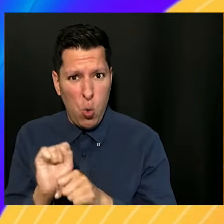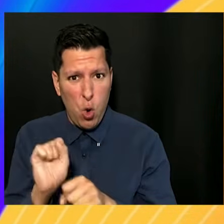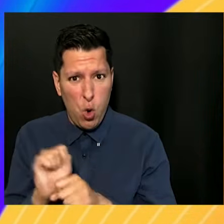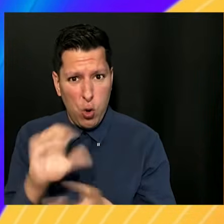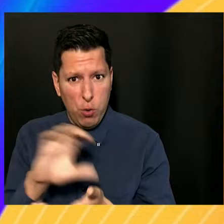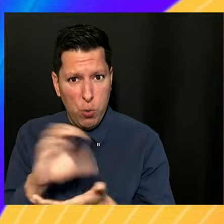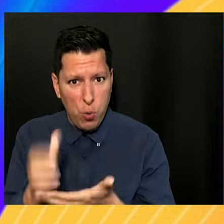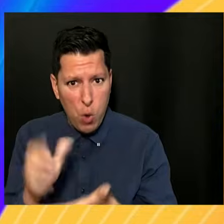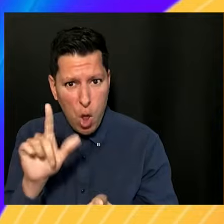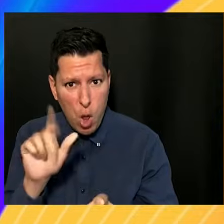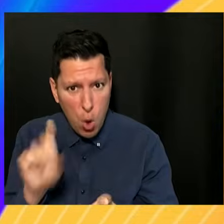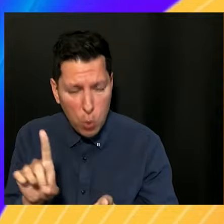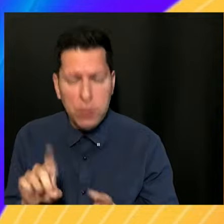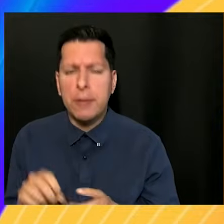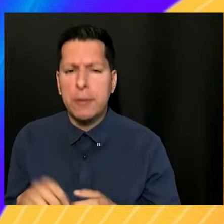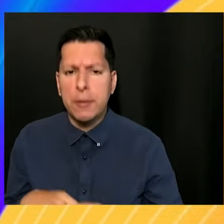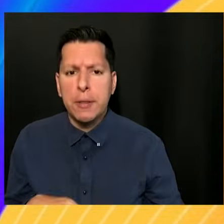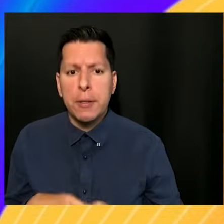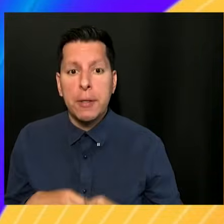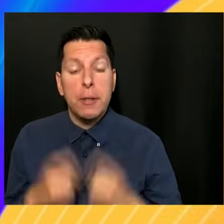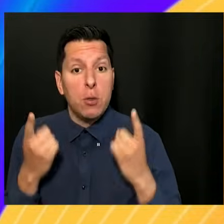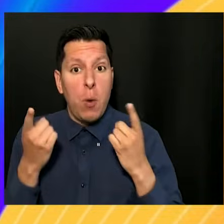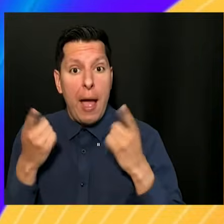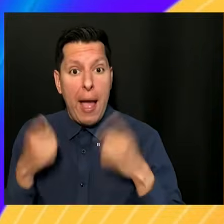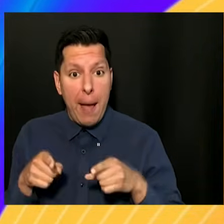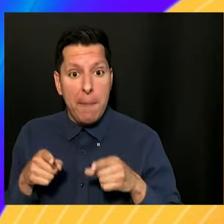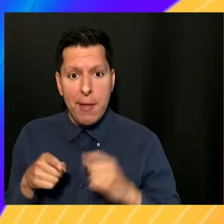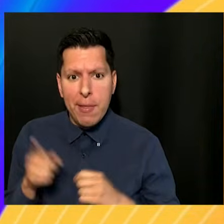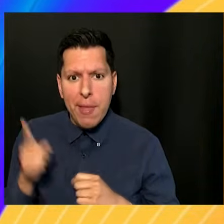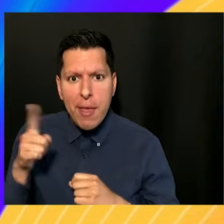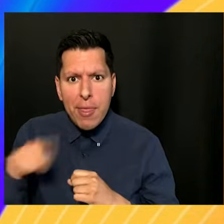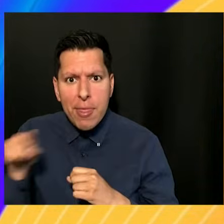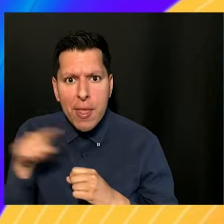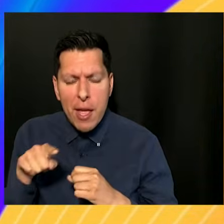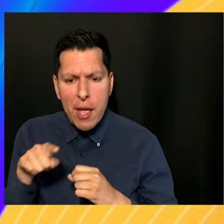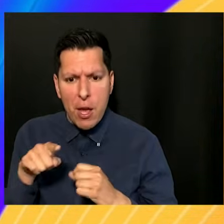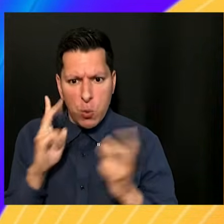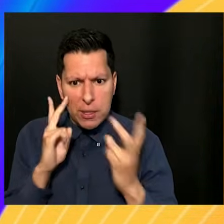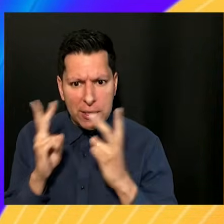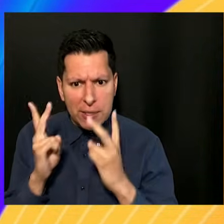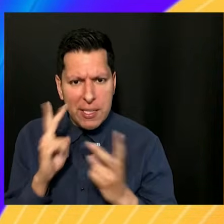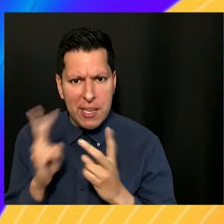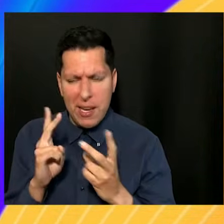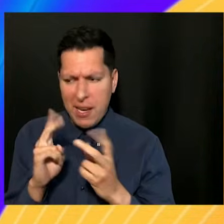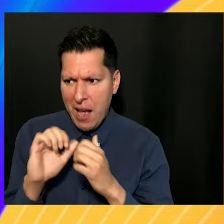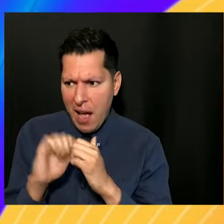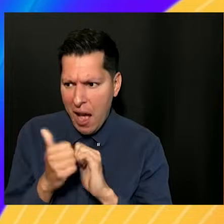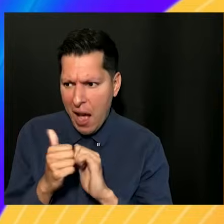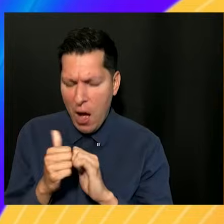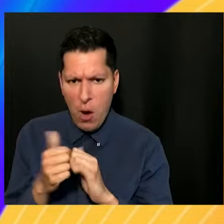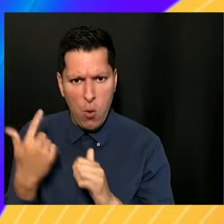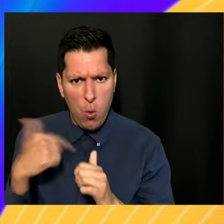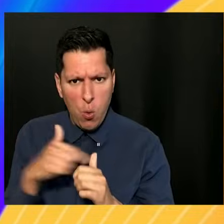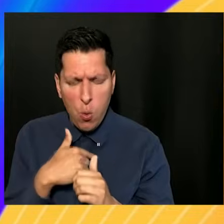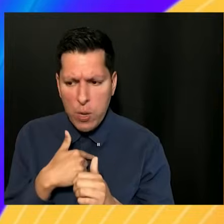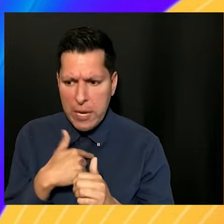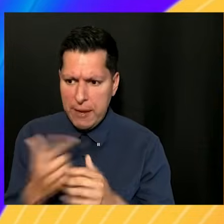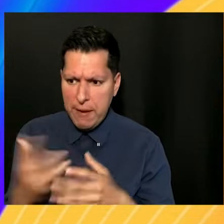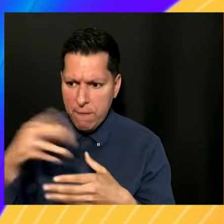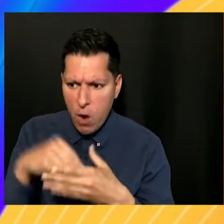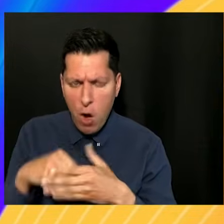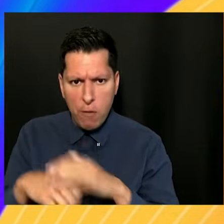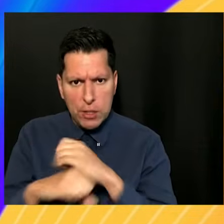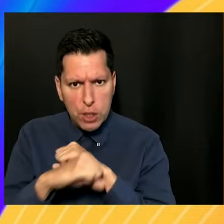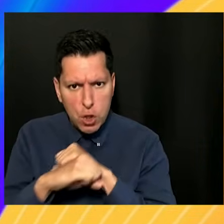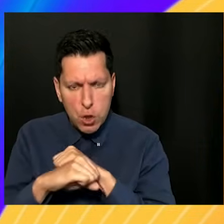core mission. And they were looking again for how do we govern security, and how do